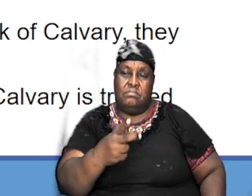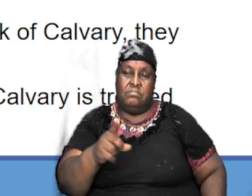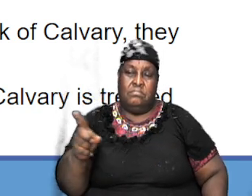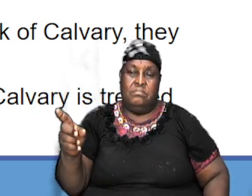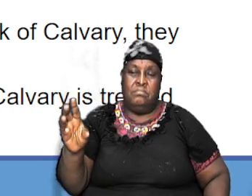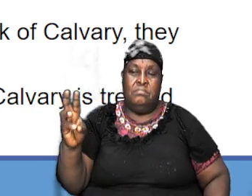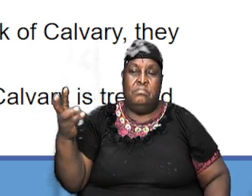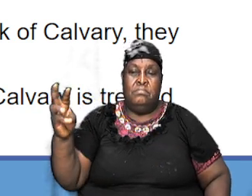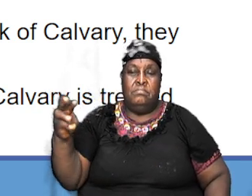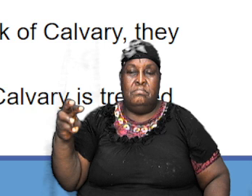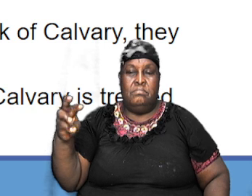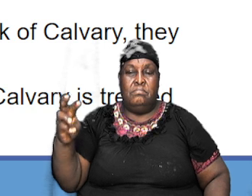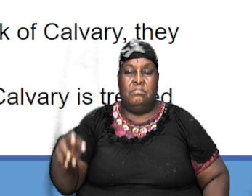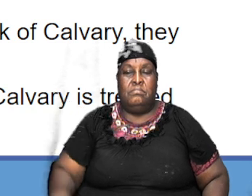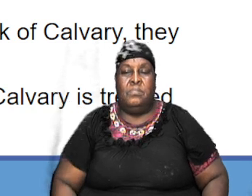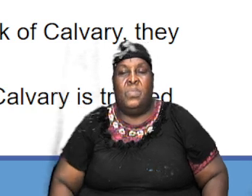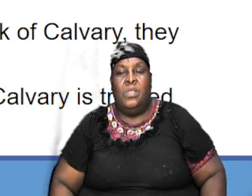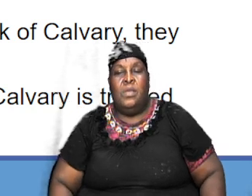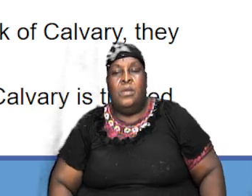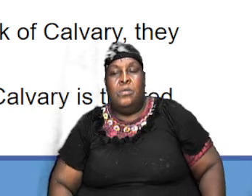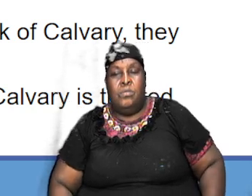verse 12 and verse 16. So we're going to look at